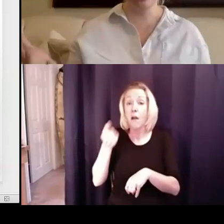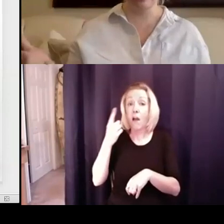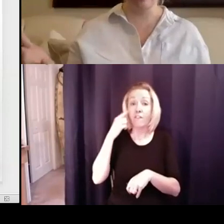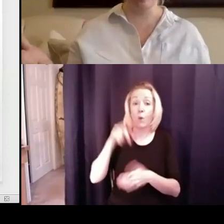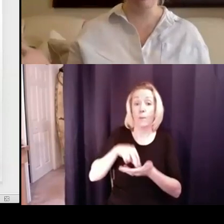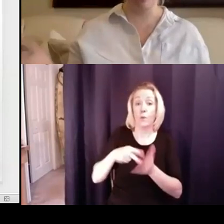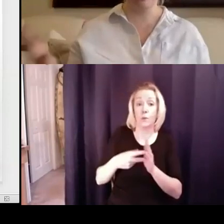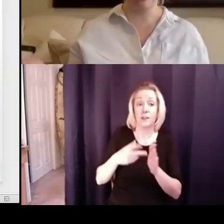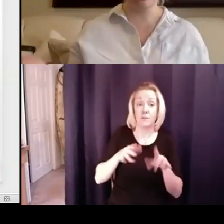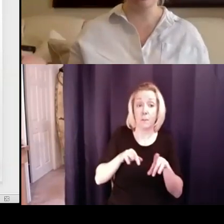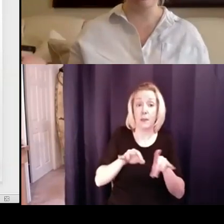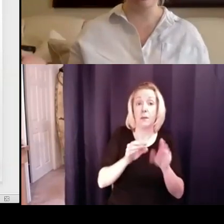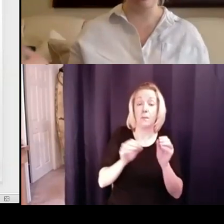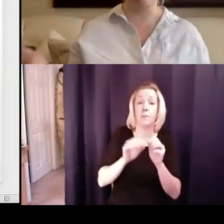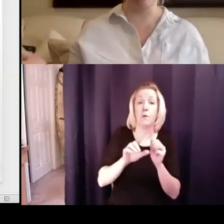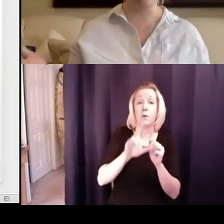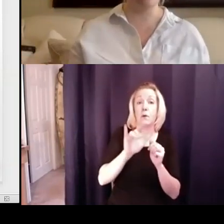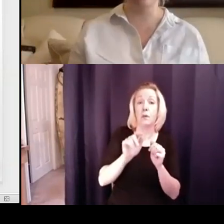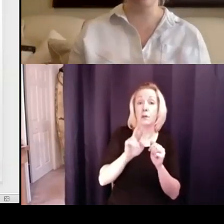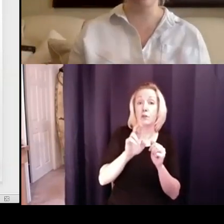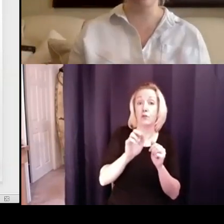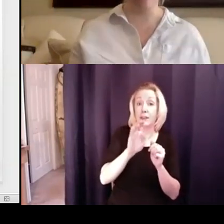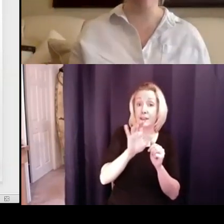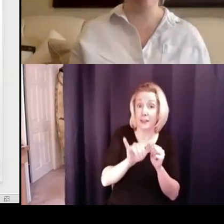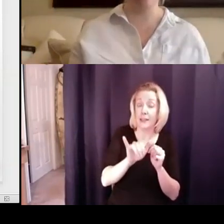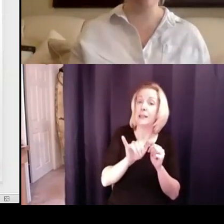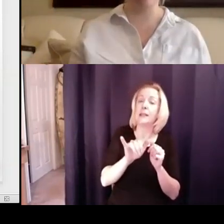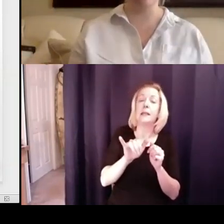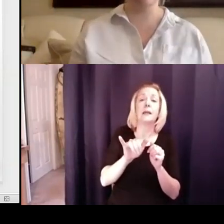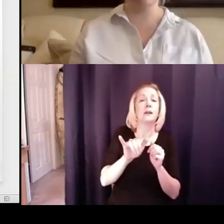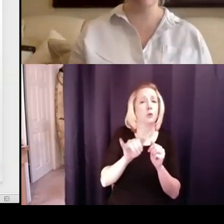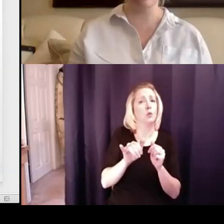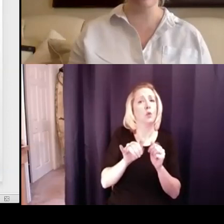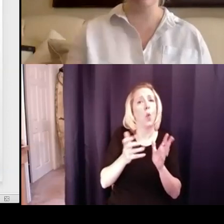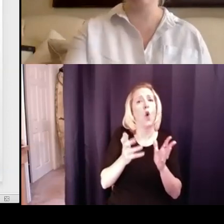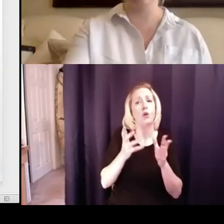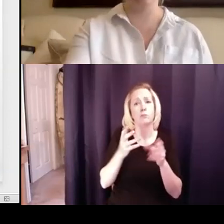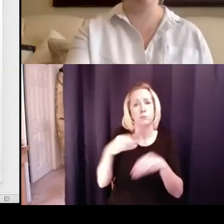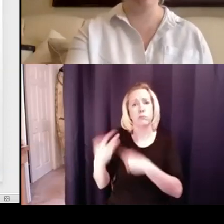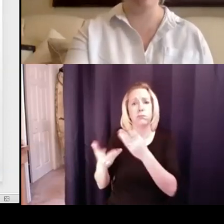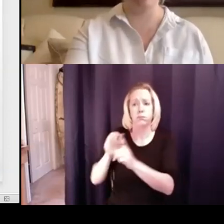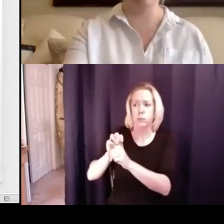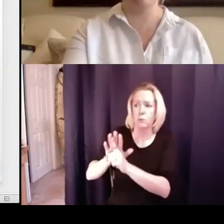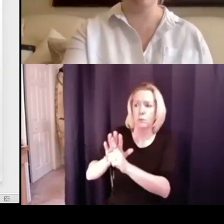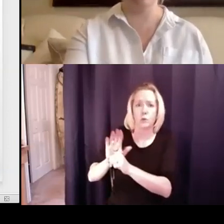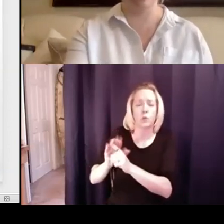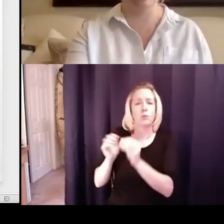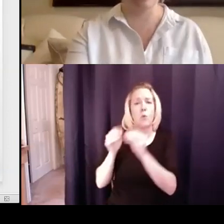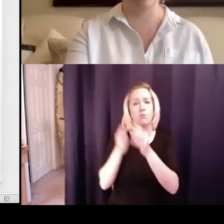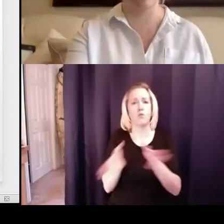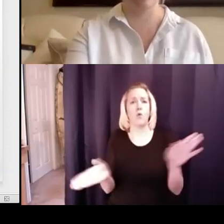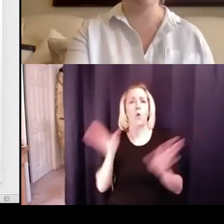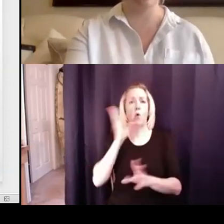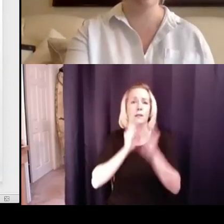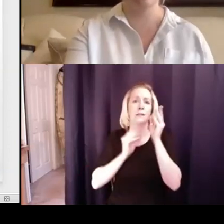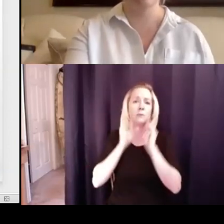usually reading a really broad collection of books, right? And it talks about a lot of different experiences. And it's really important that we're developing those concepts